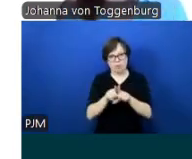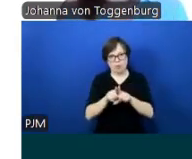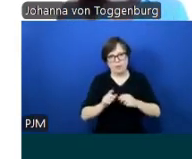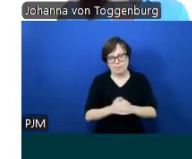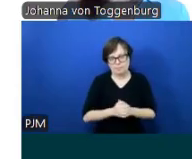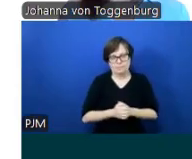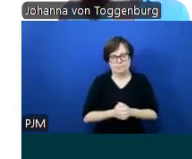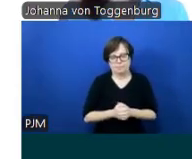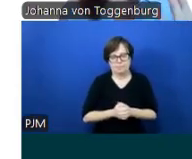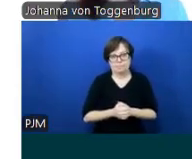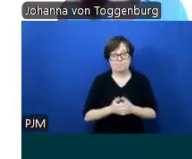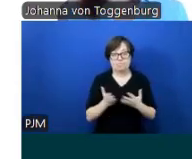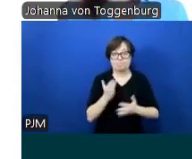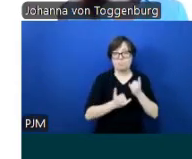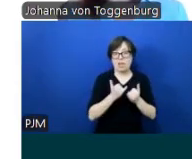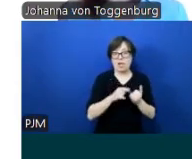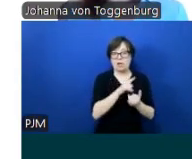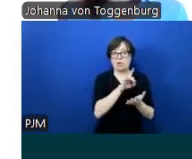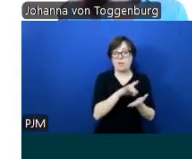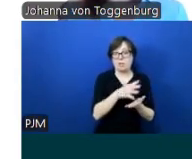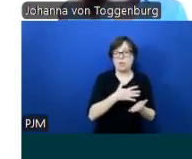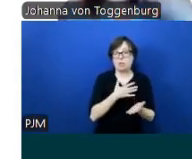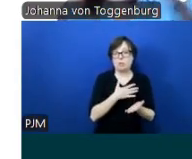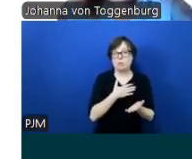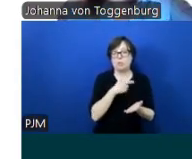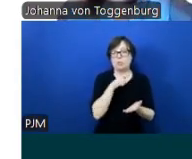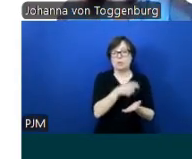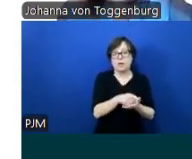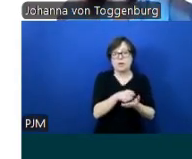cannot do this process or follow this process by themselves.